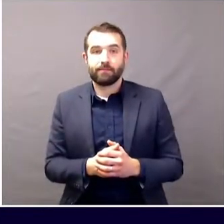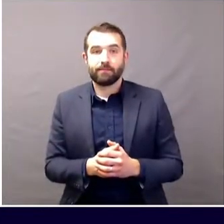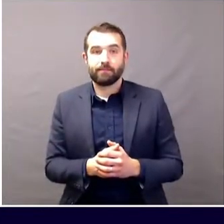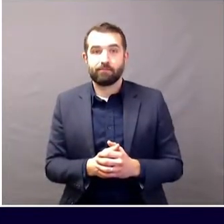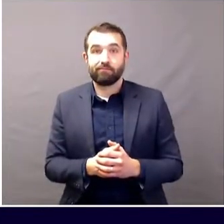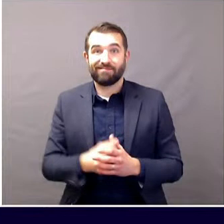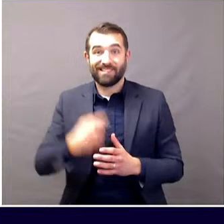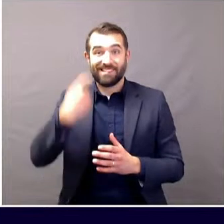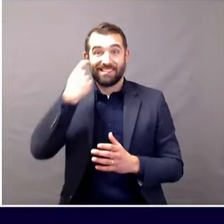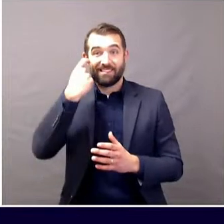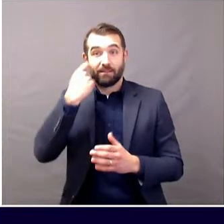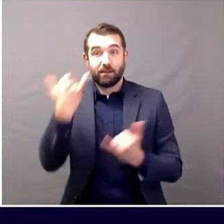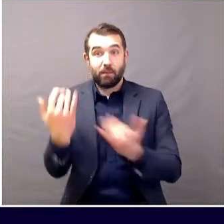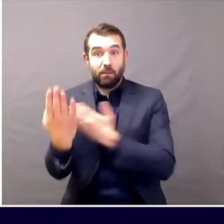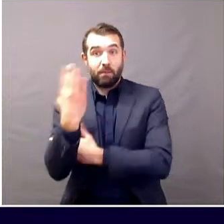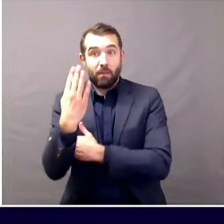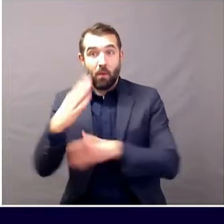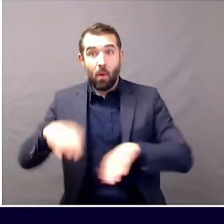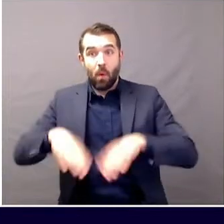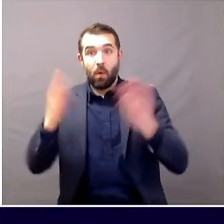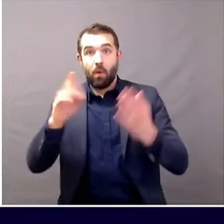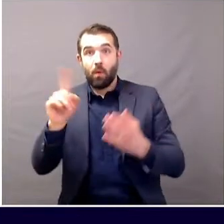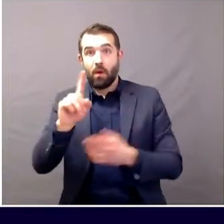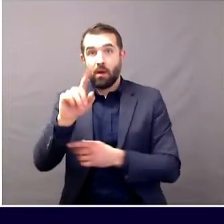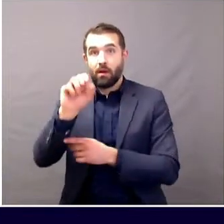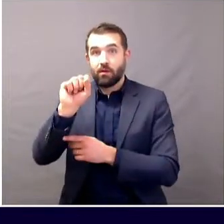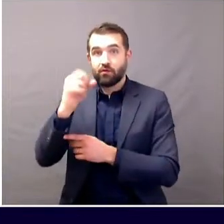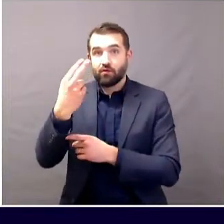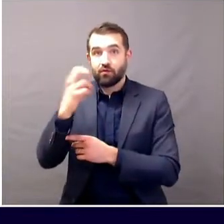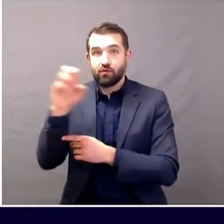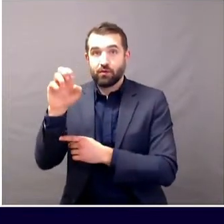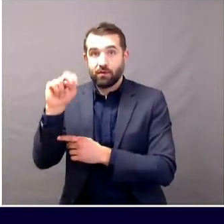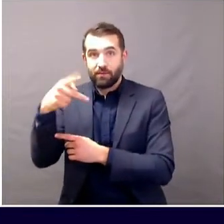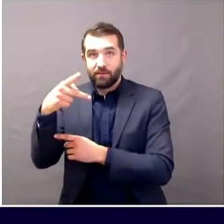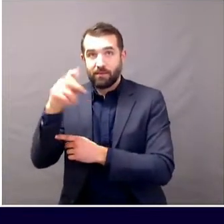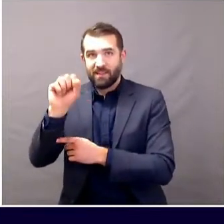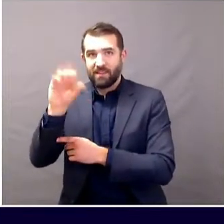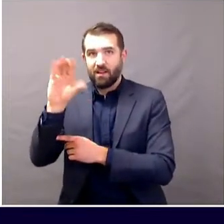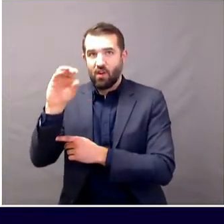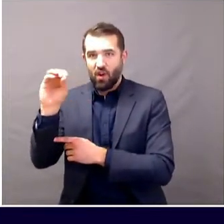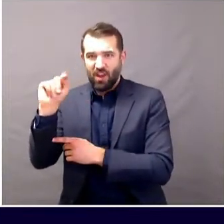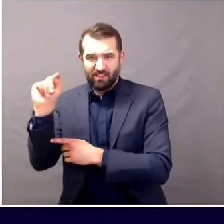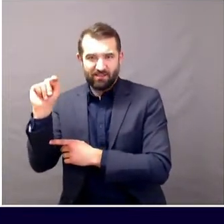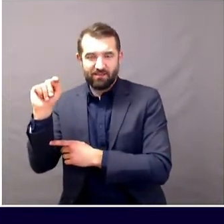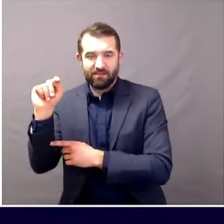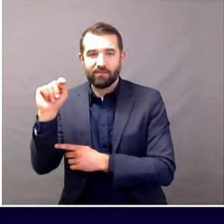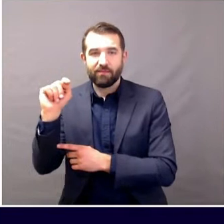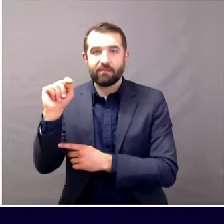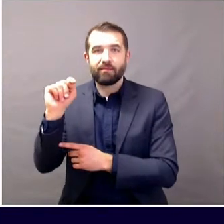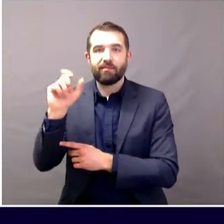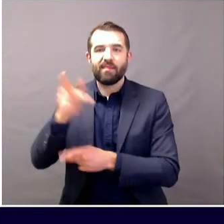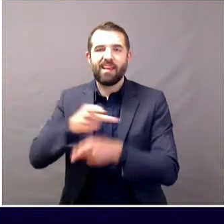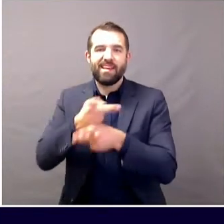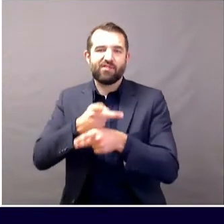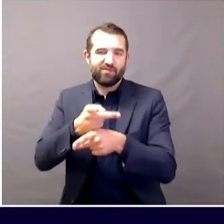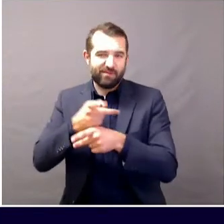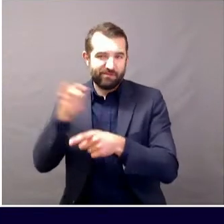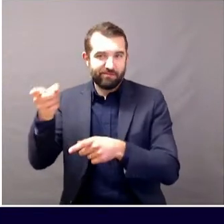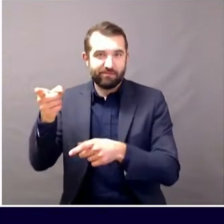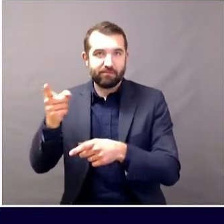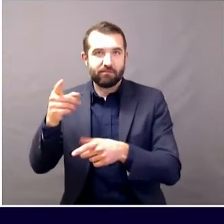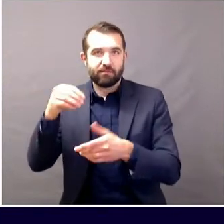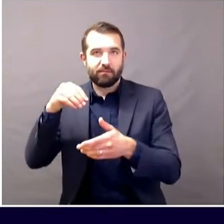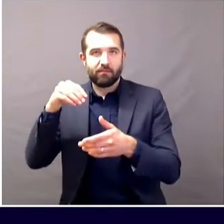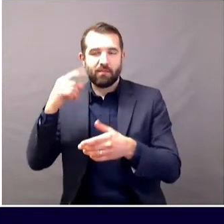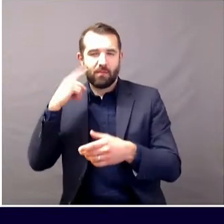earlier today at Sheepscott Village Daycare, where we are aware of 3 cases. This is a small private